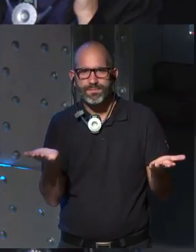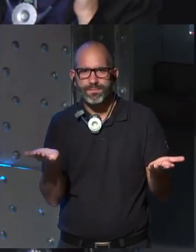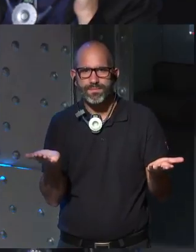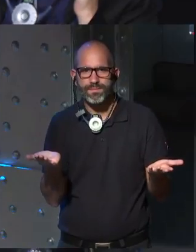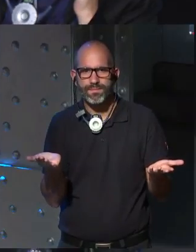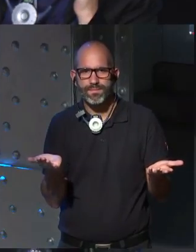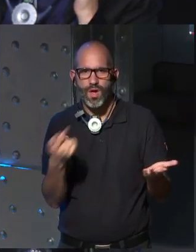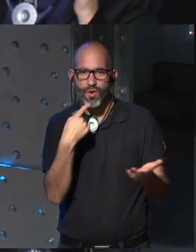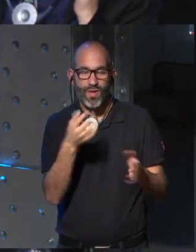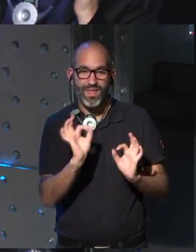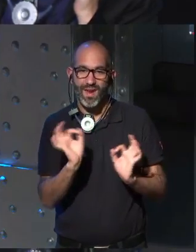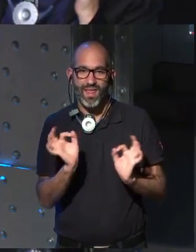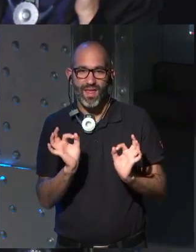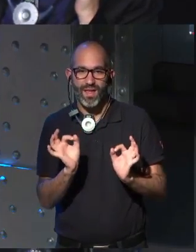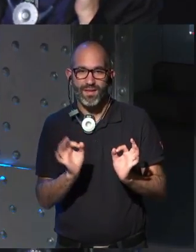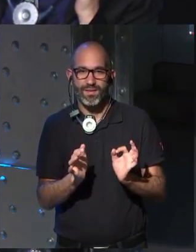a specific record.